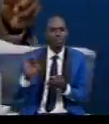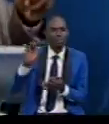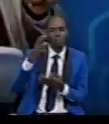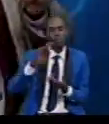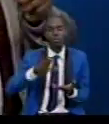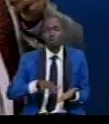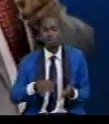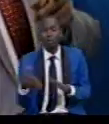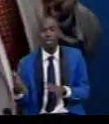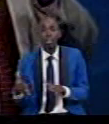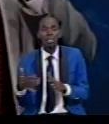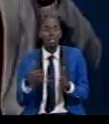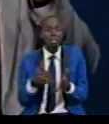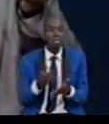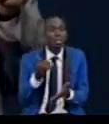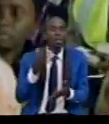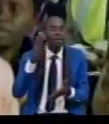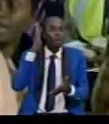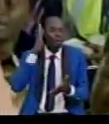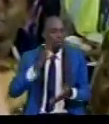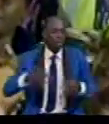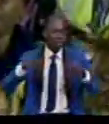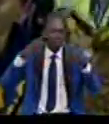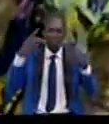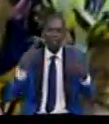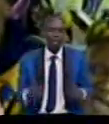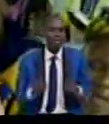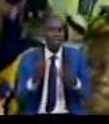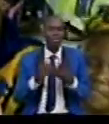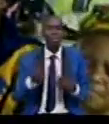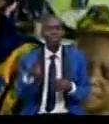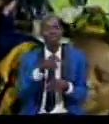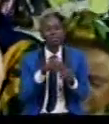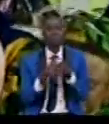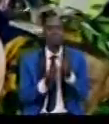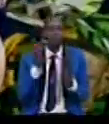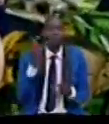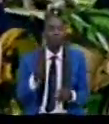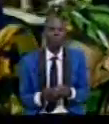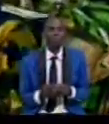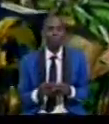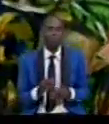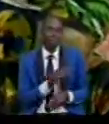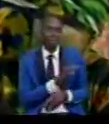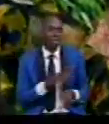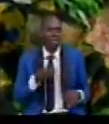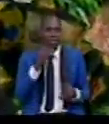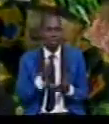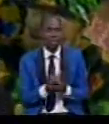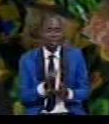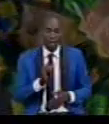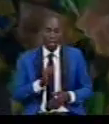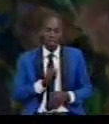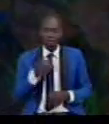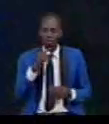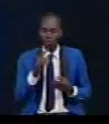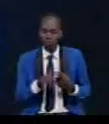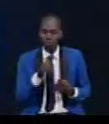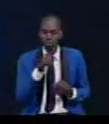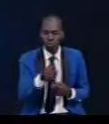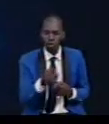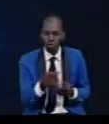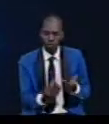it will happen. He said, I say unto thee, arise. And then